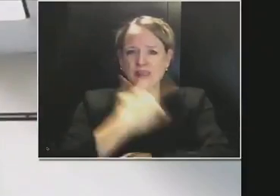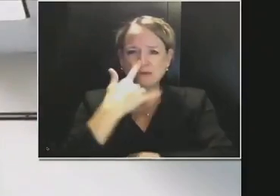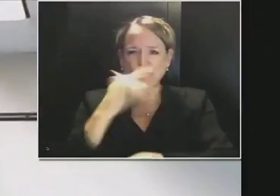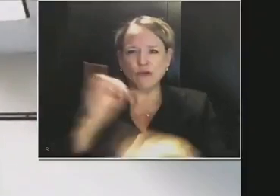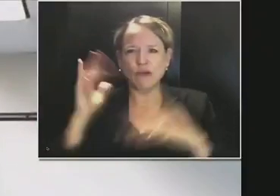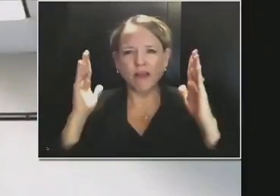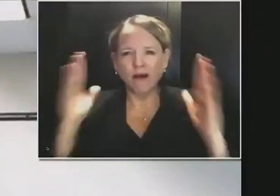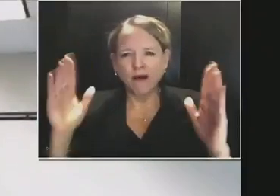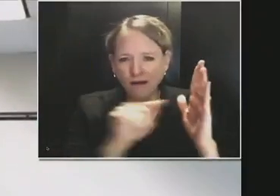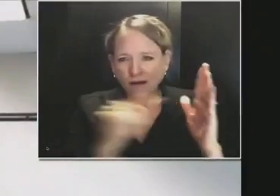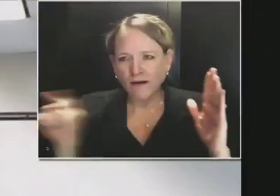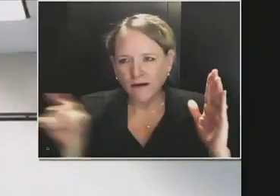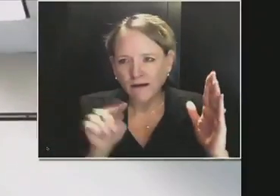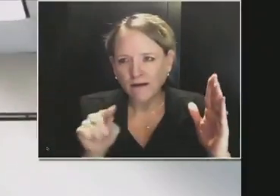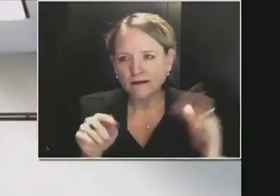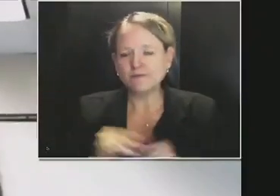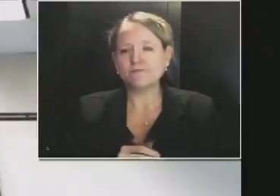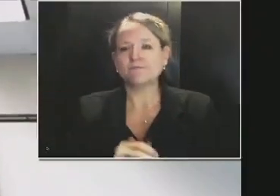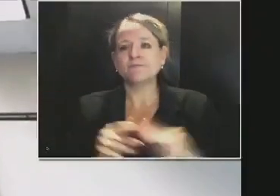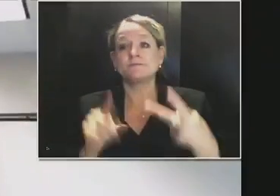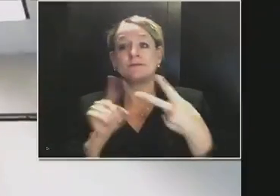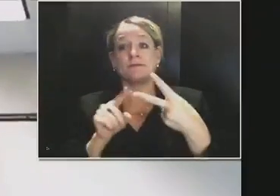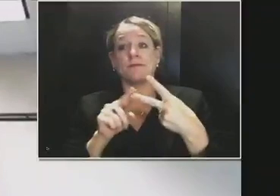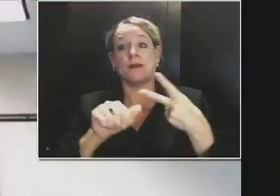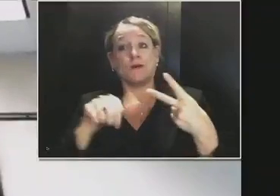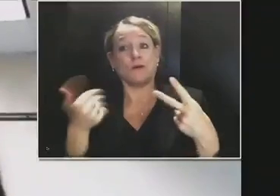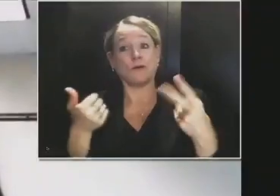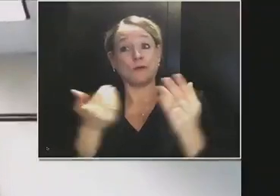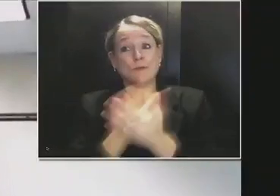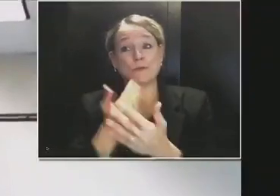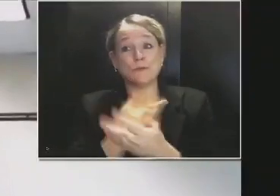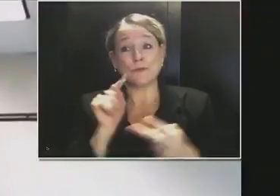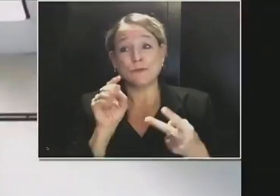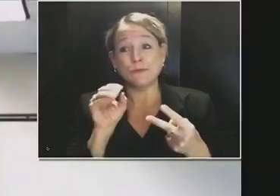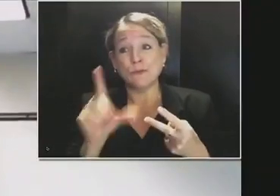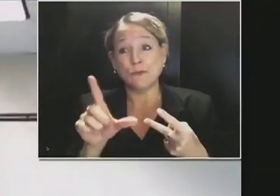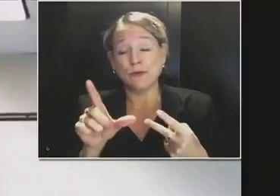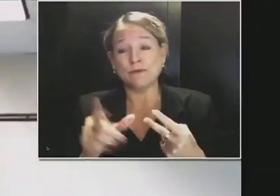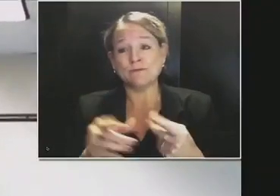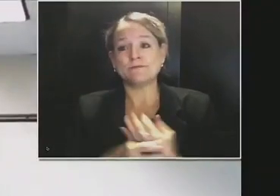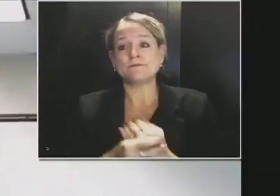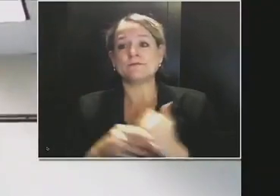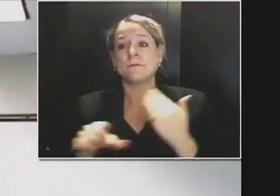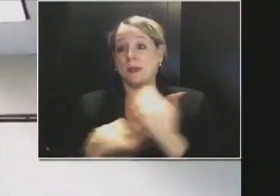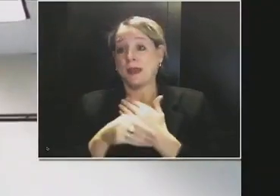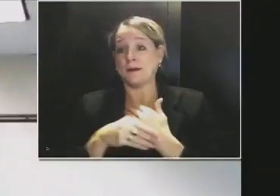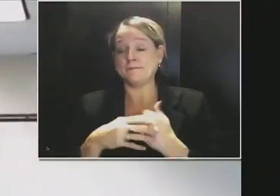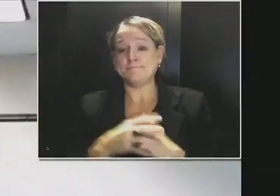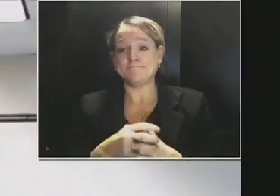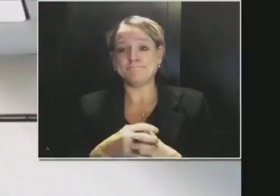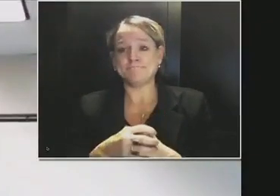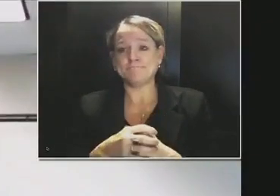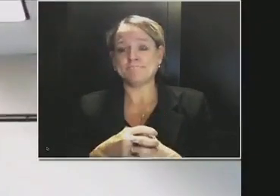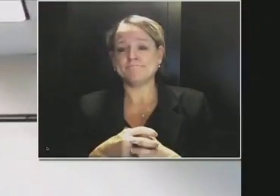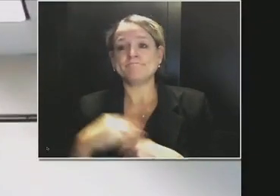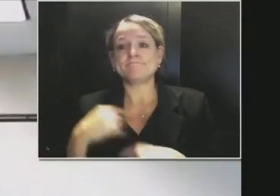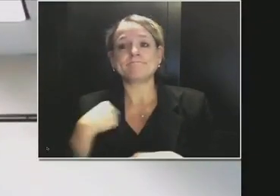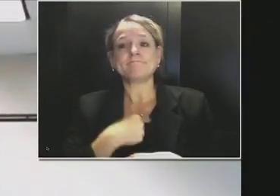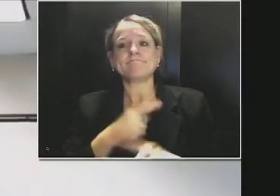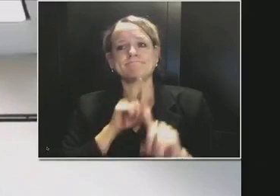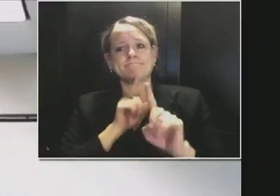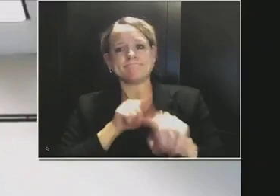results by people with positive or negative tests. And so the second graphic will provide information about